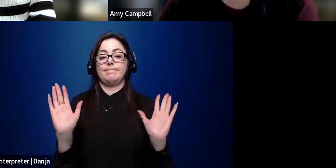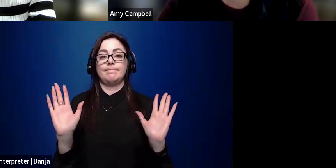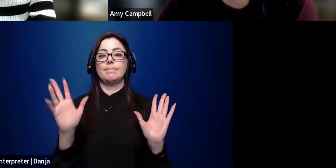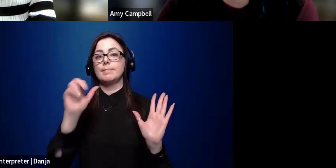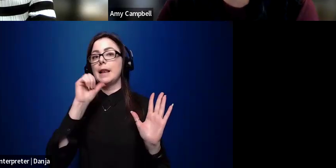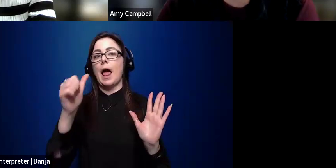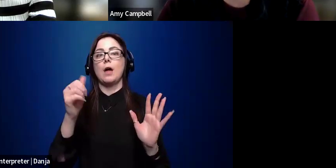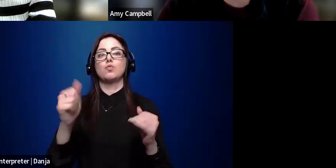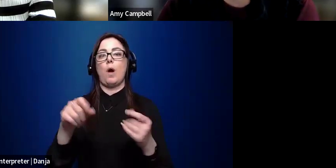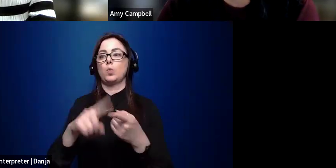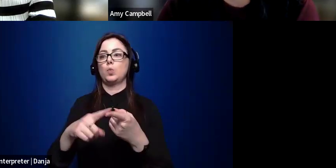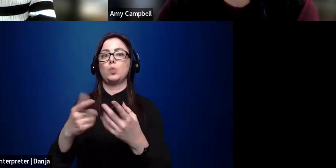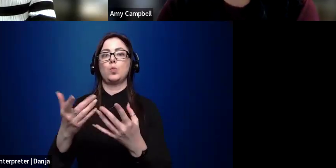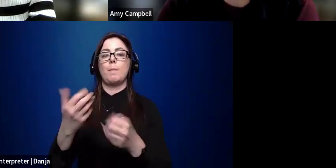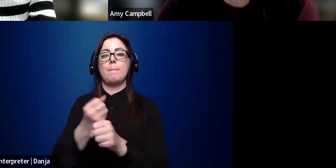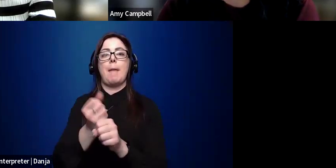this.